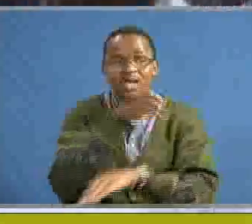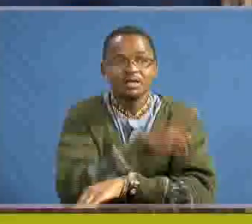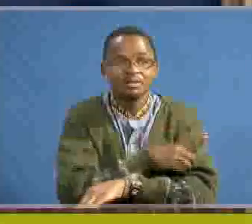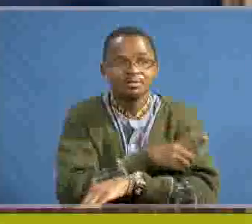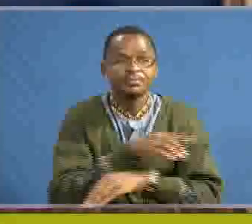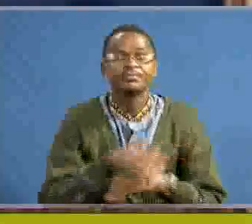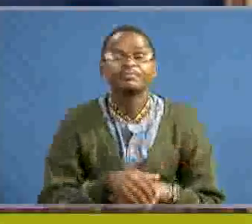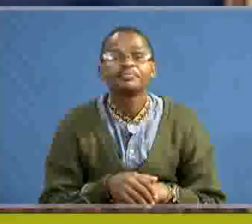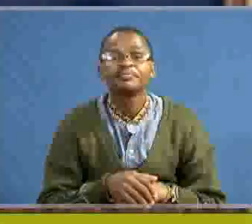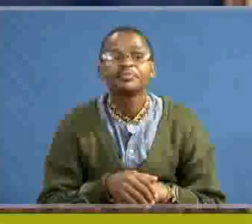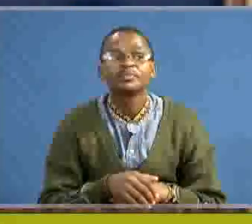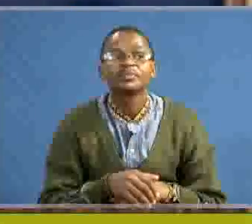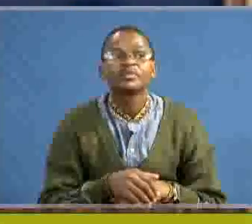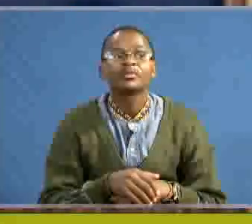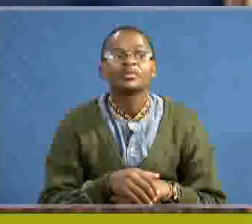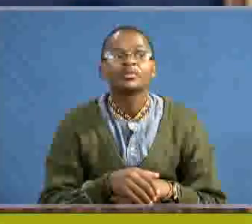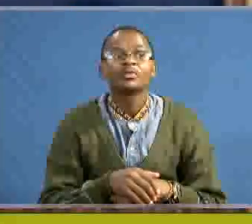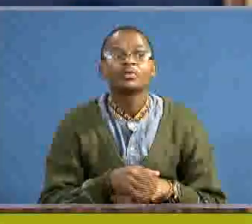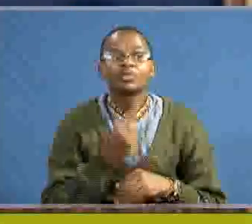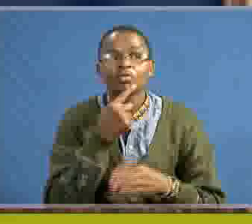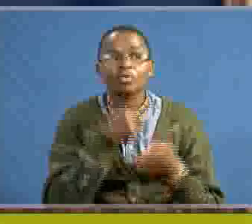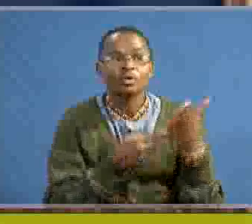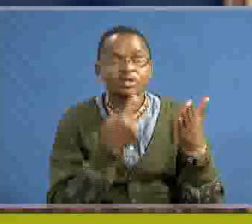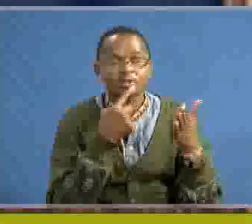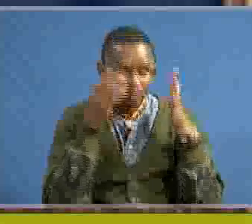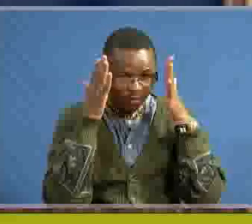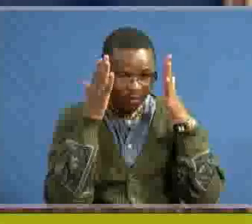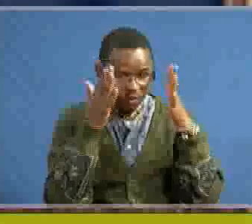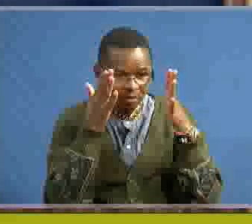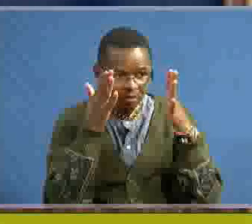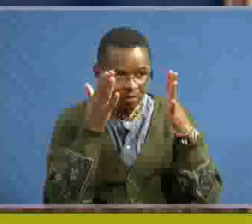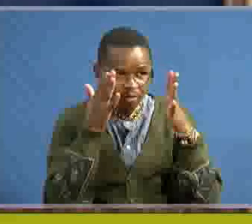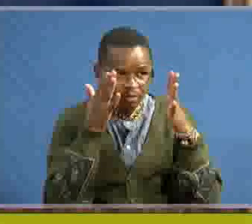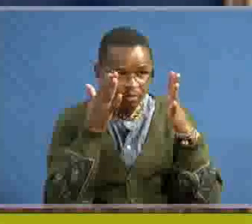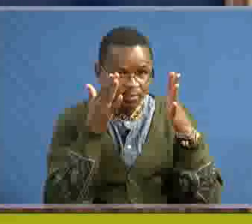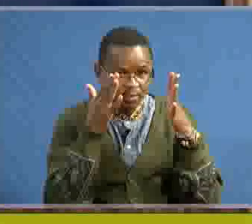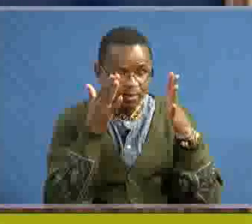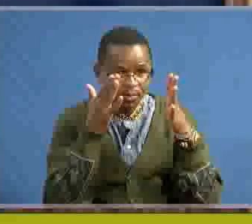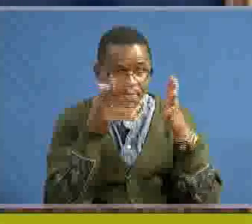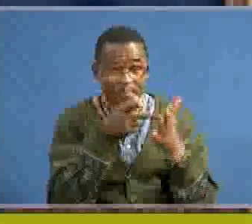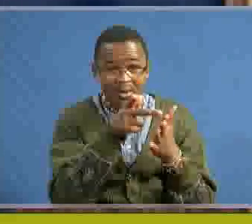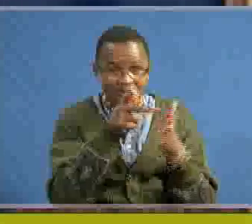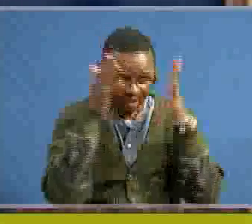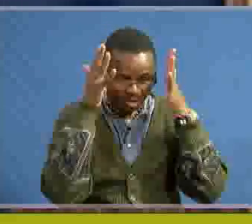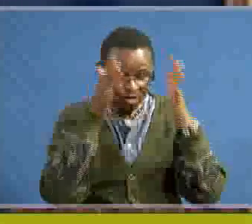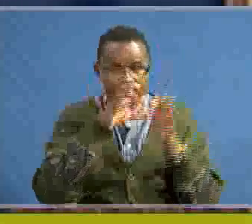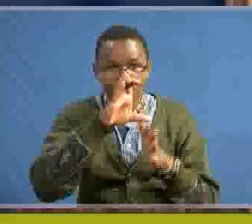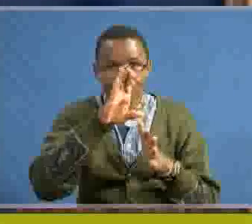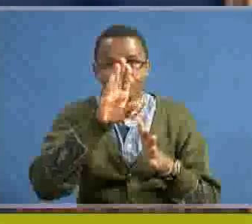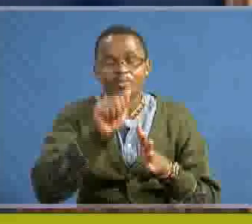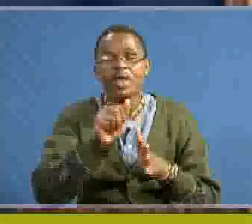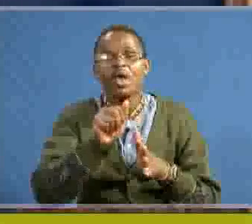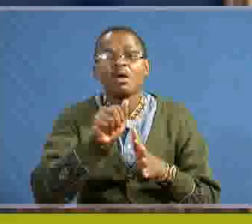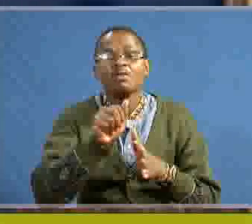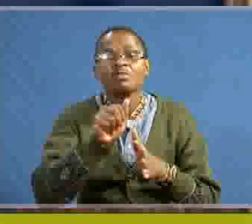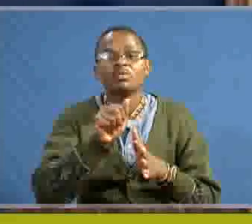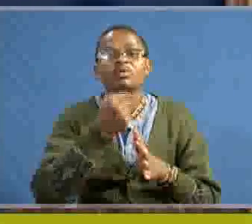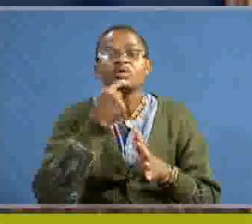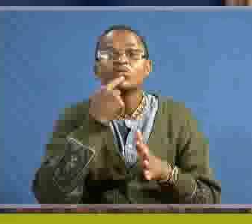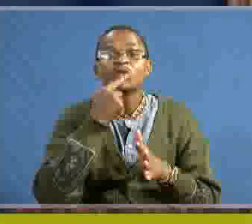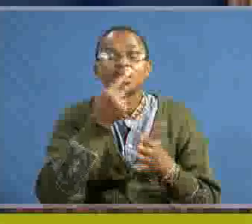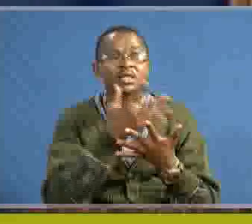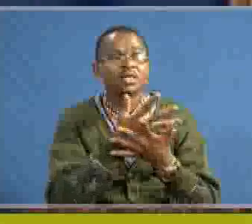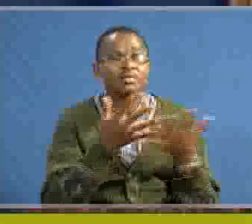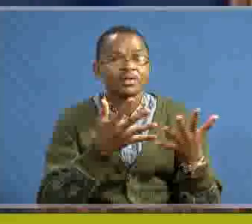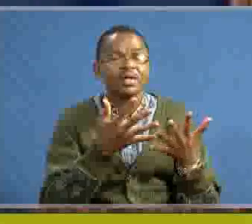it's a specific case was they once you've committed lock in your commitment into a CPA and a return talk for Meena so at it